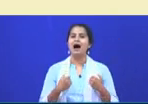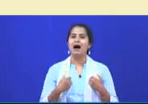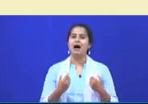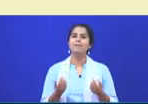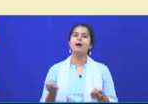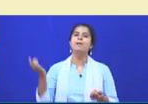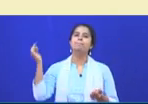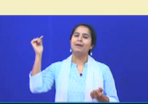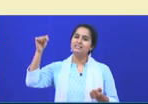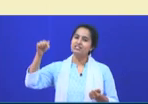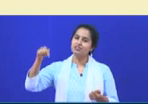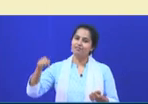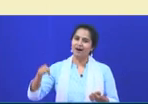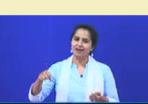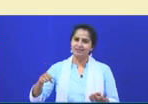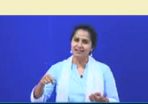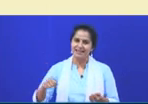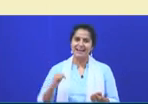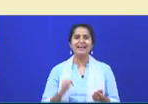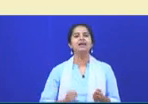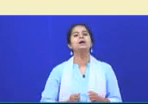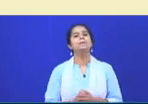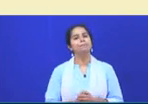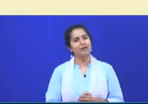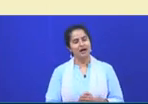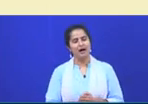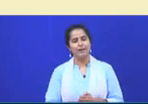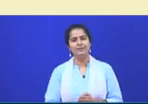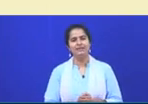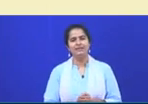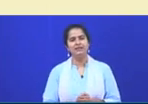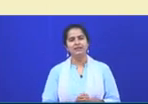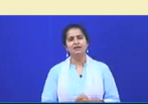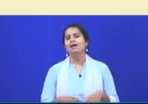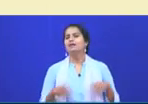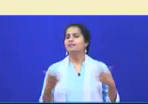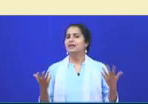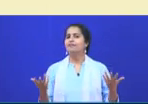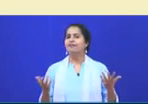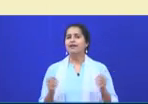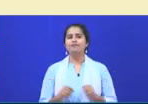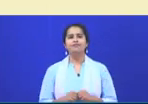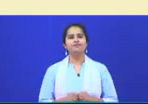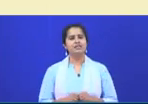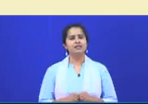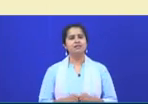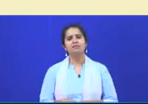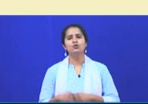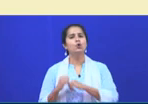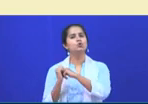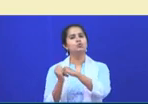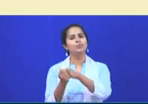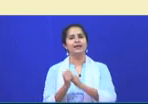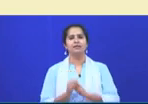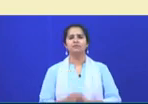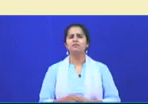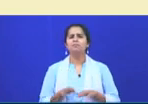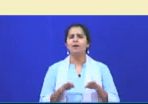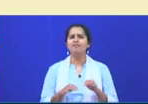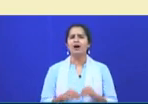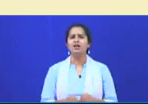pathami. Aham pancha vadane pathami. Then at 5:15, you go to